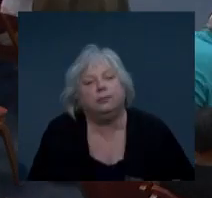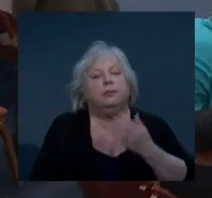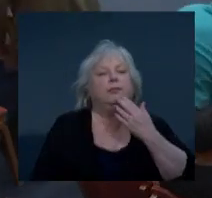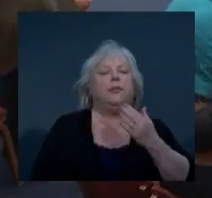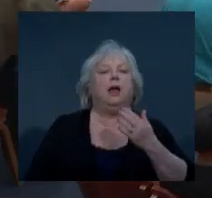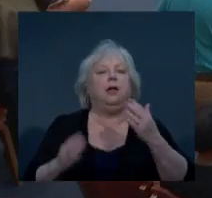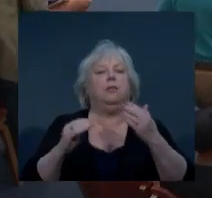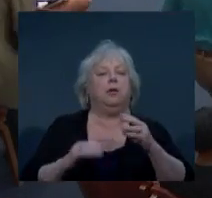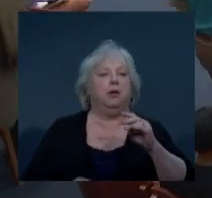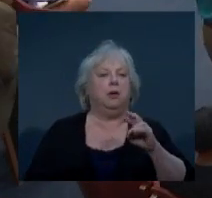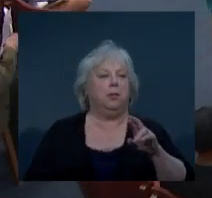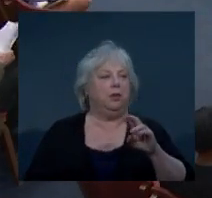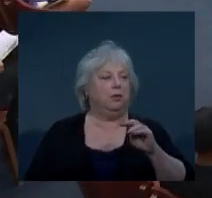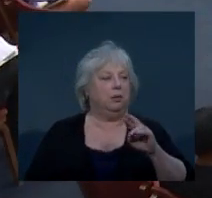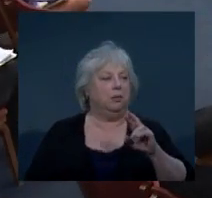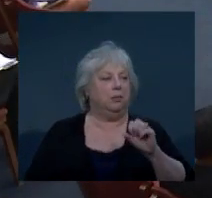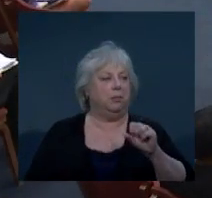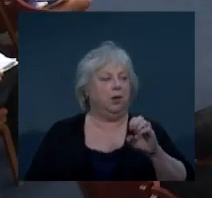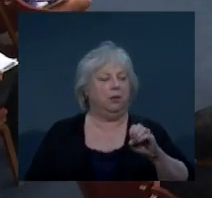Muse.